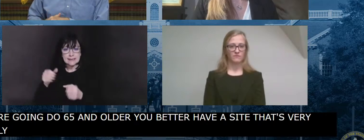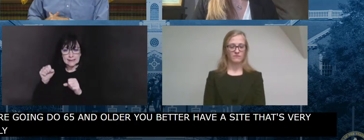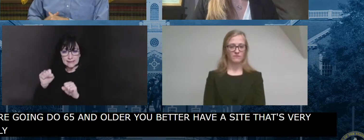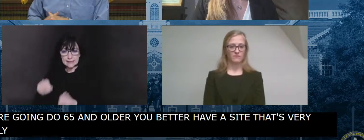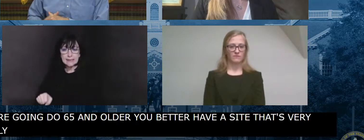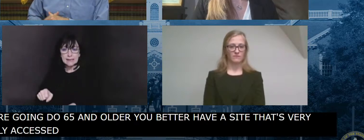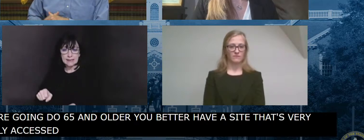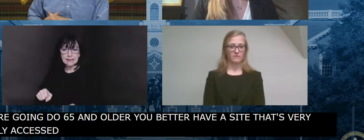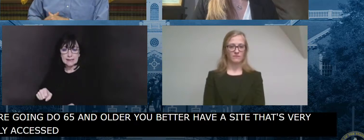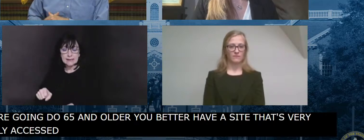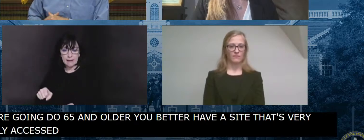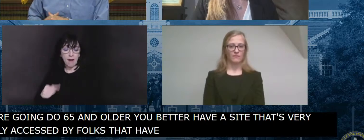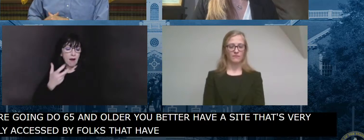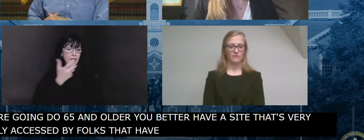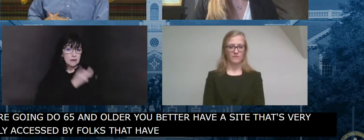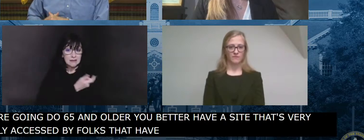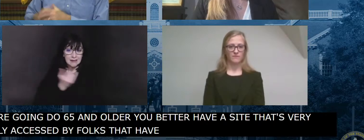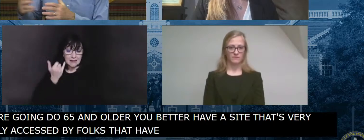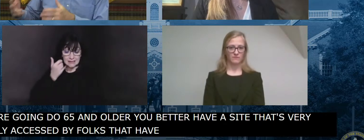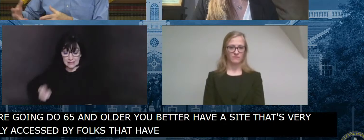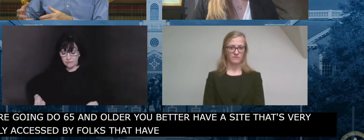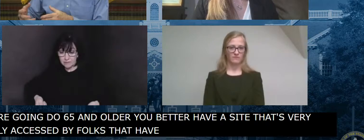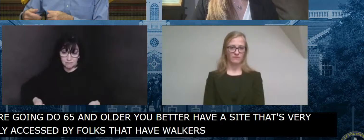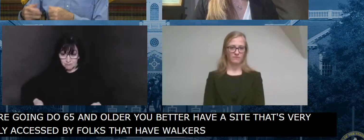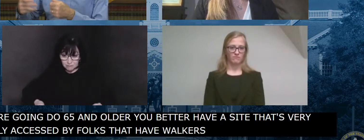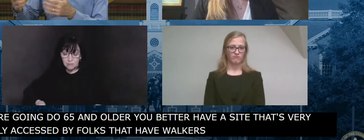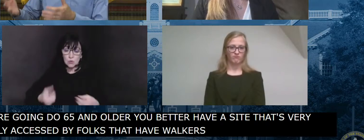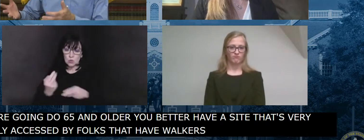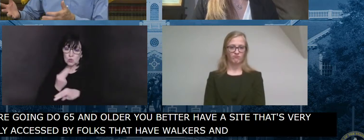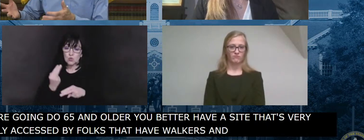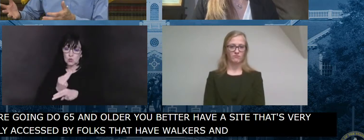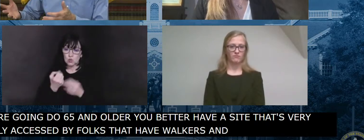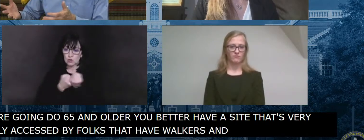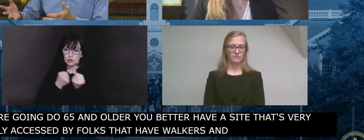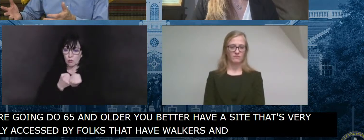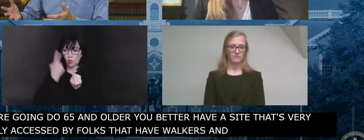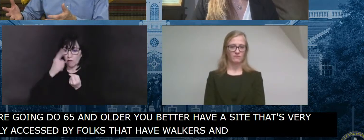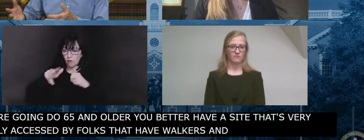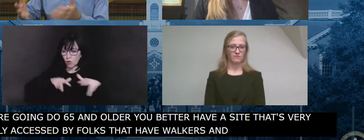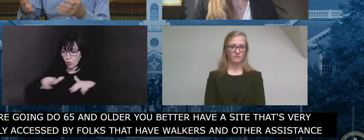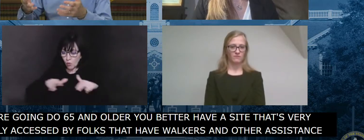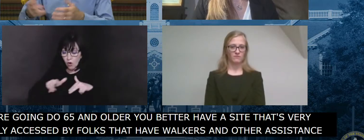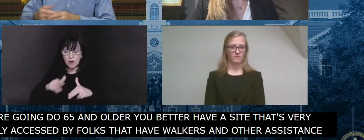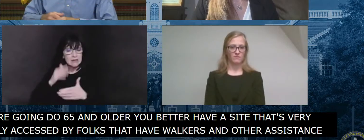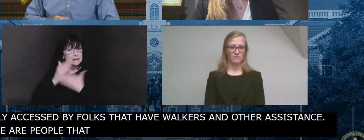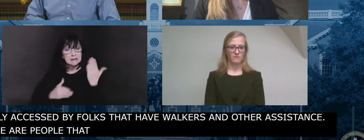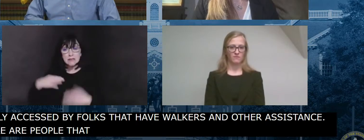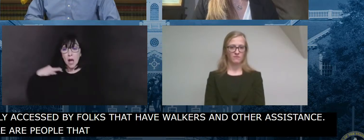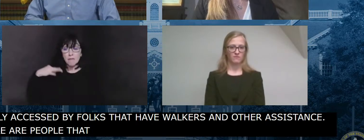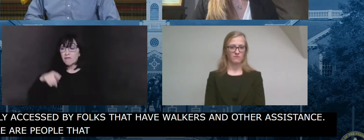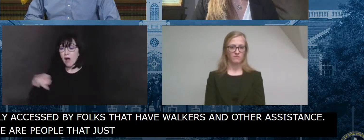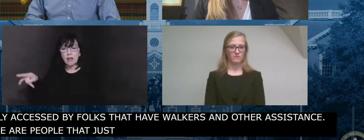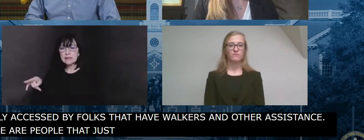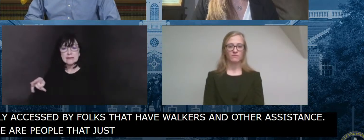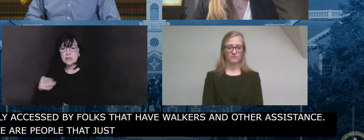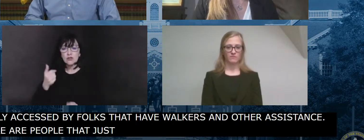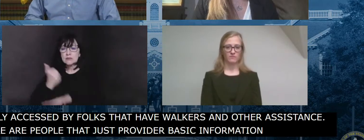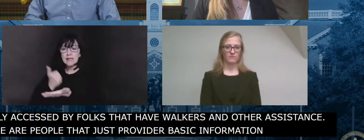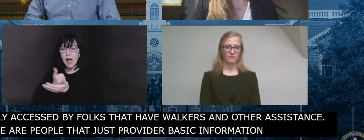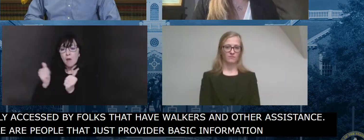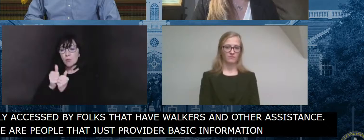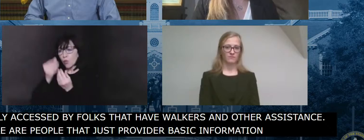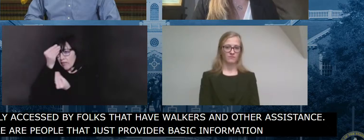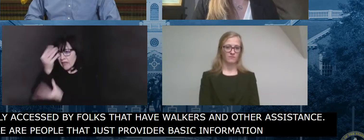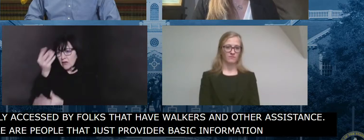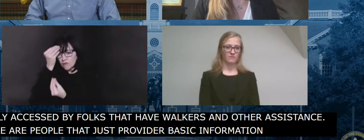and other assistance. There are people that just provide basic information. And so, Dr. Rattay, I don't know whether you can provide